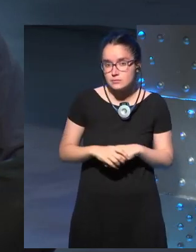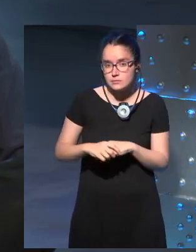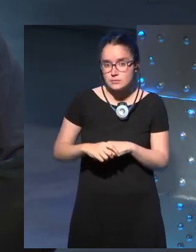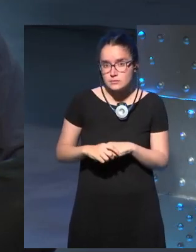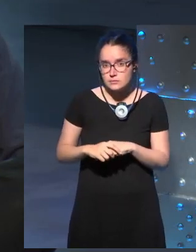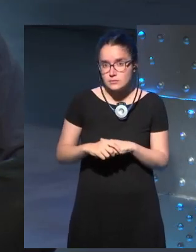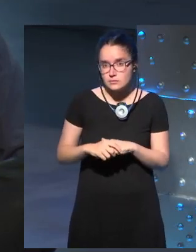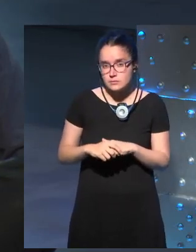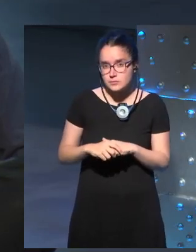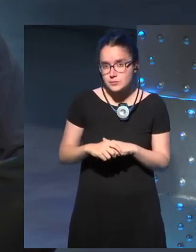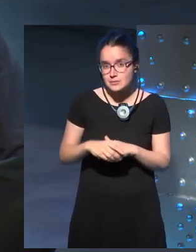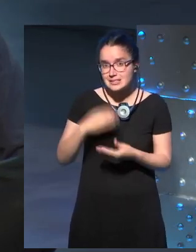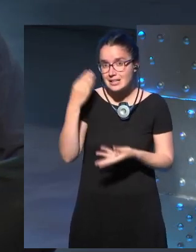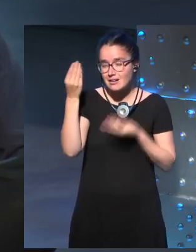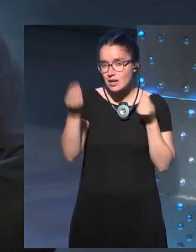the World Cup